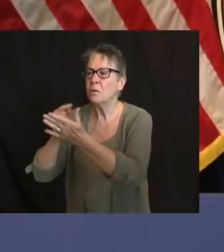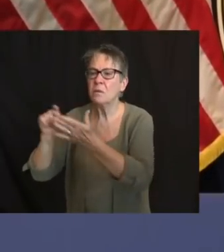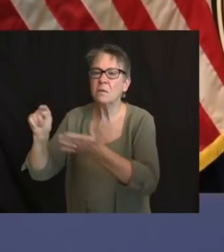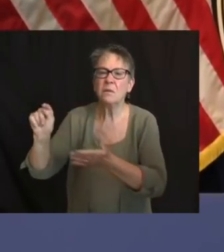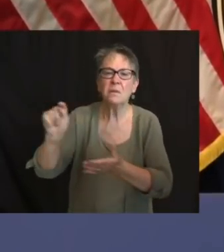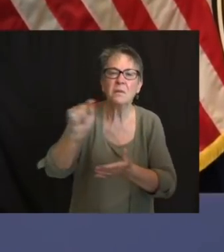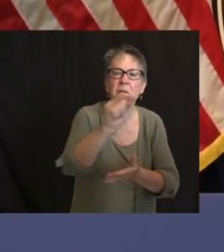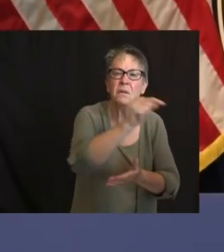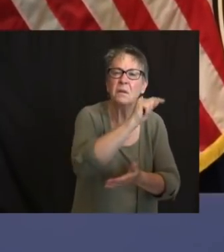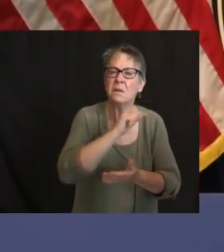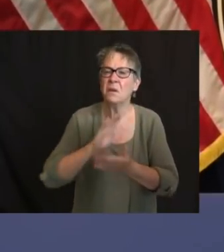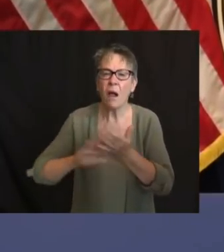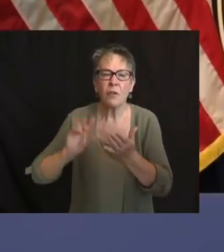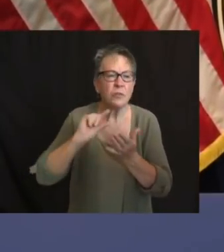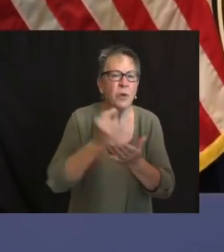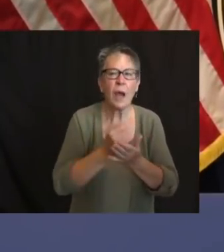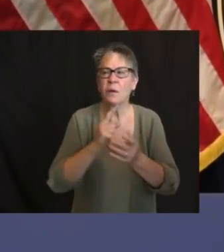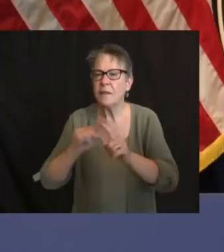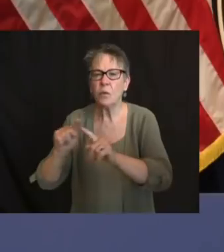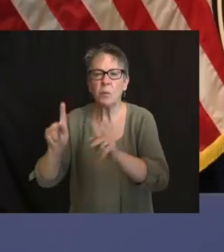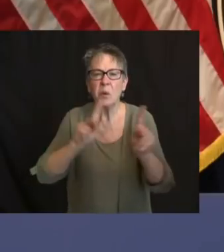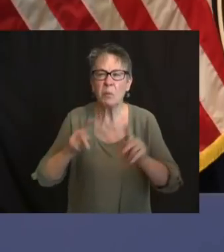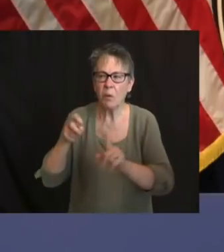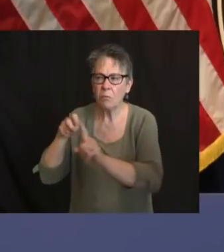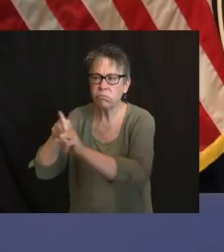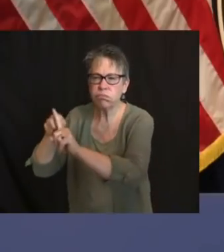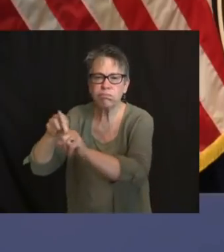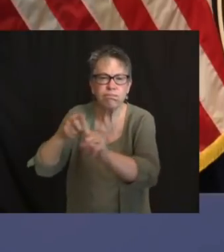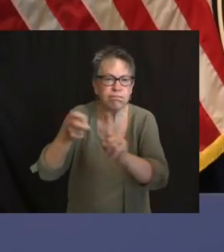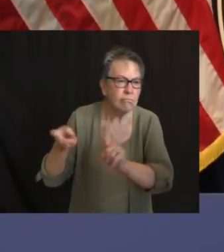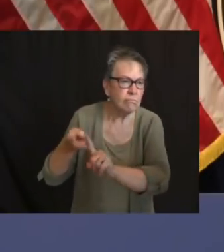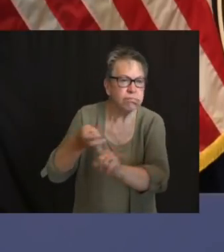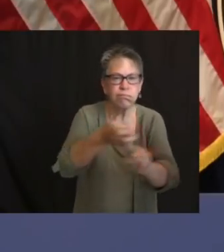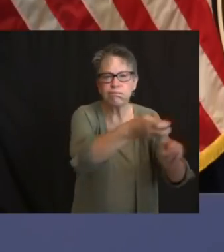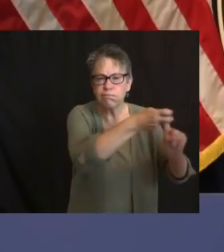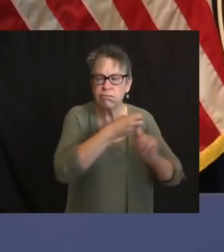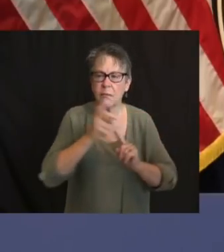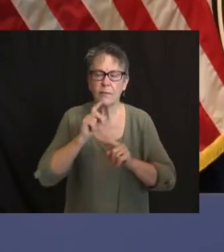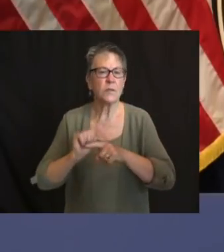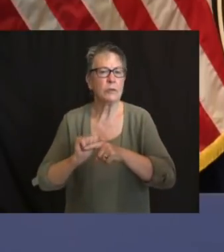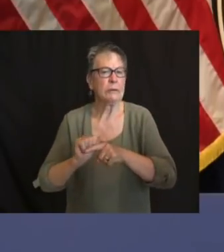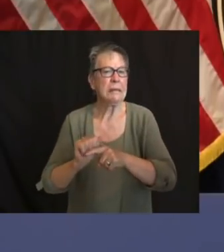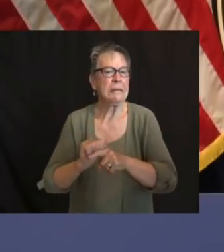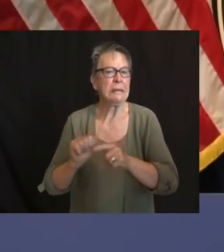way. So I'd have to know what the specifics are. We could follow up with you on that.